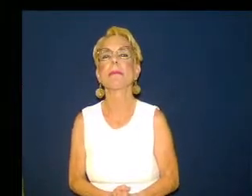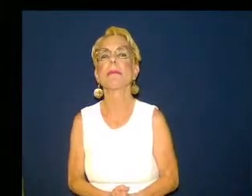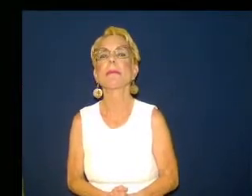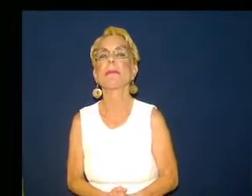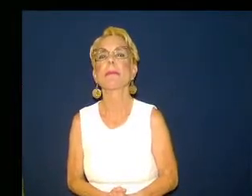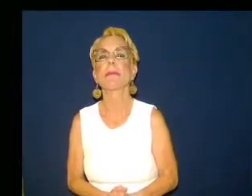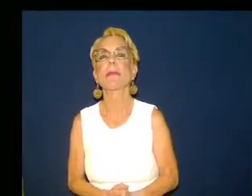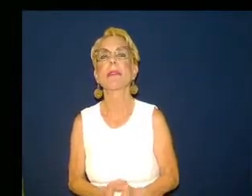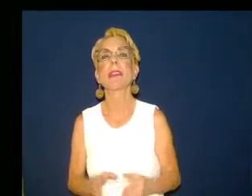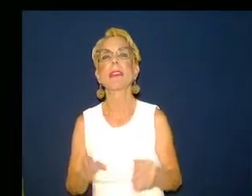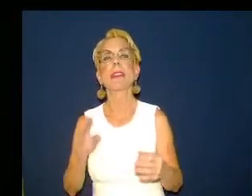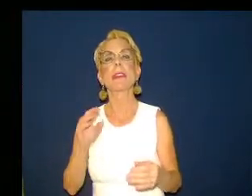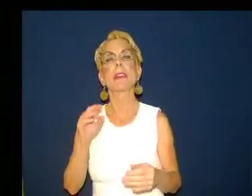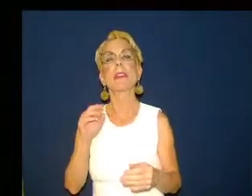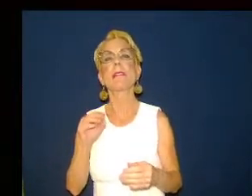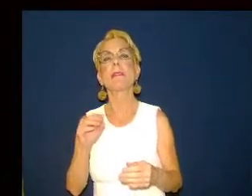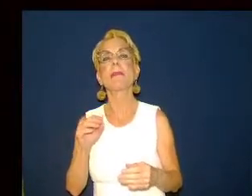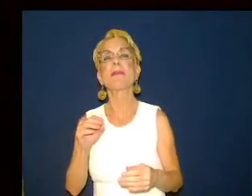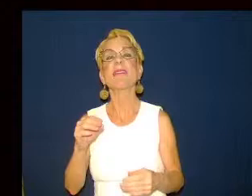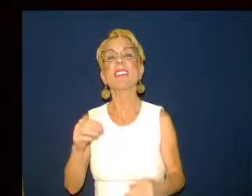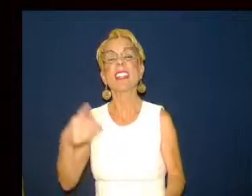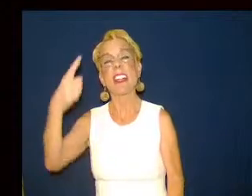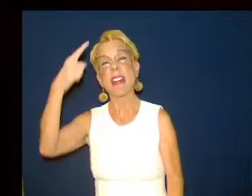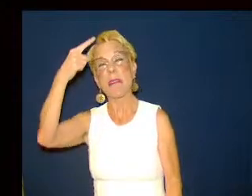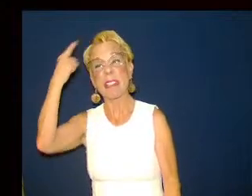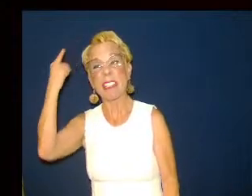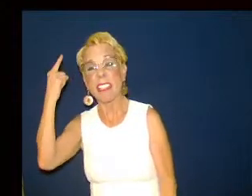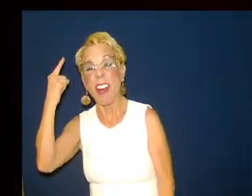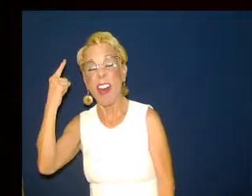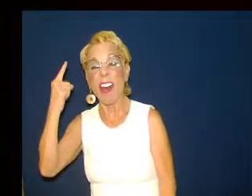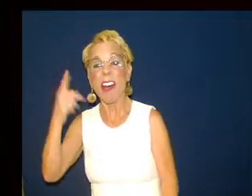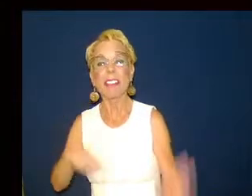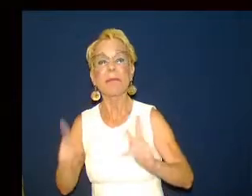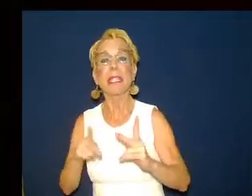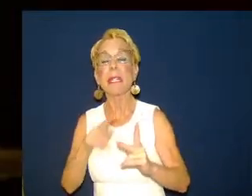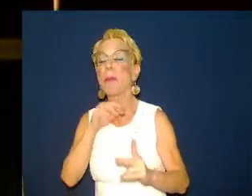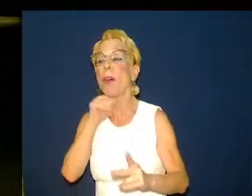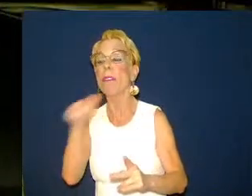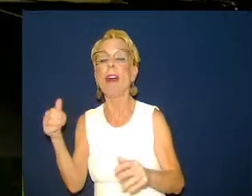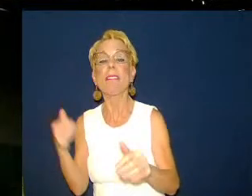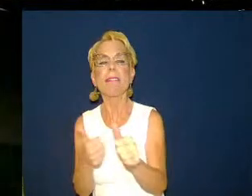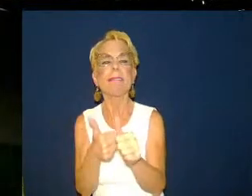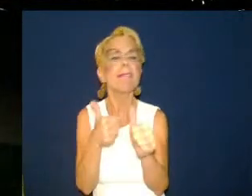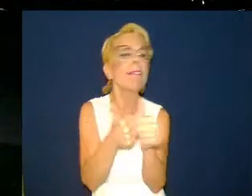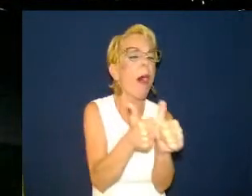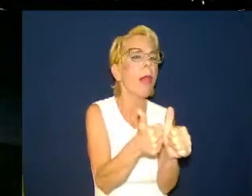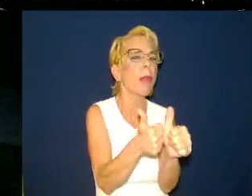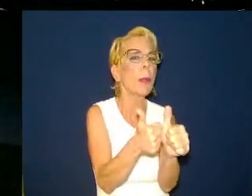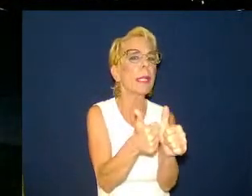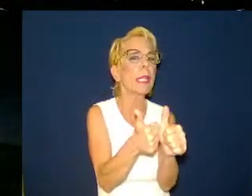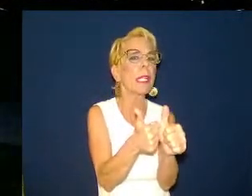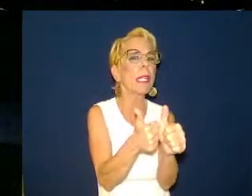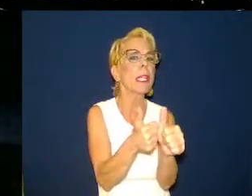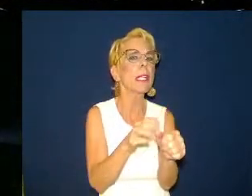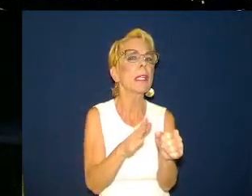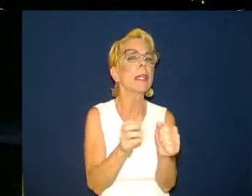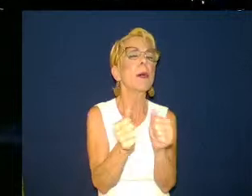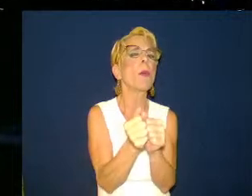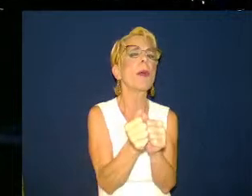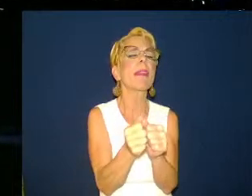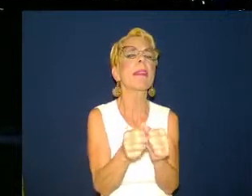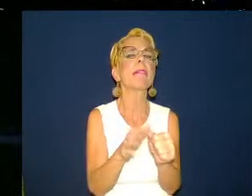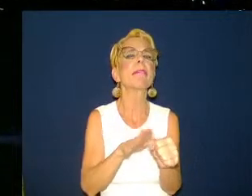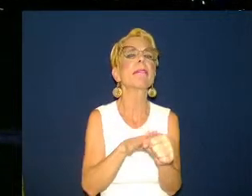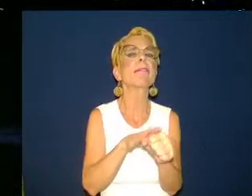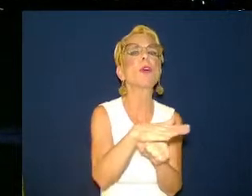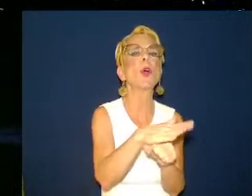says. Because they have not followed me wholeheartedly. Oops, you mean there is a way that we can follow but not wholeheartedly?